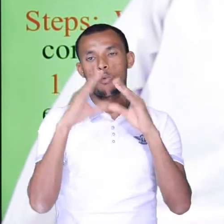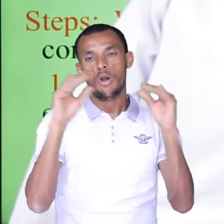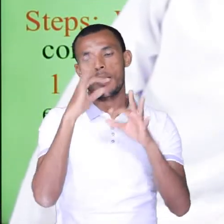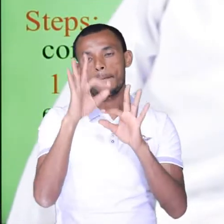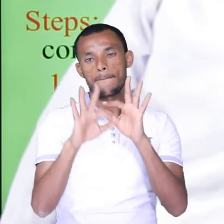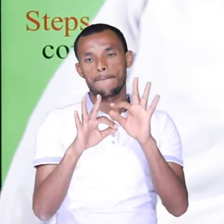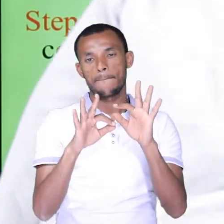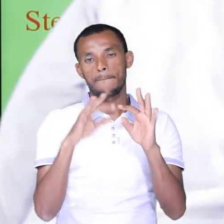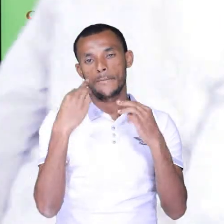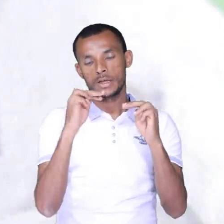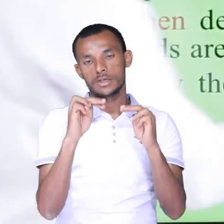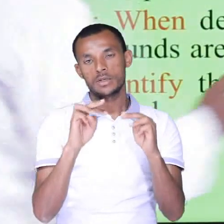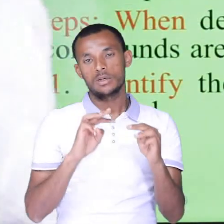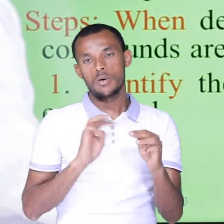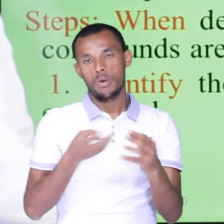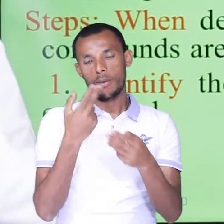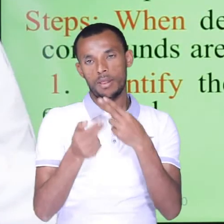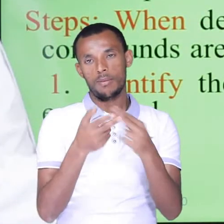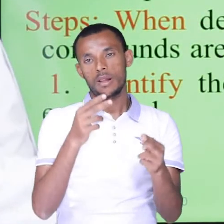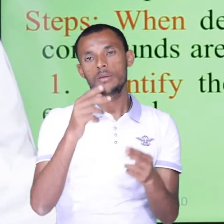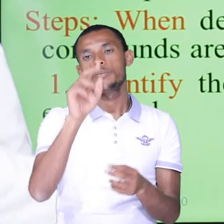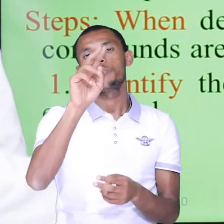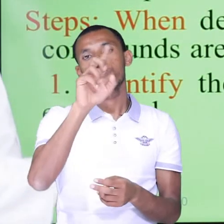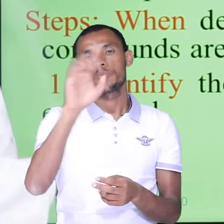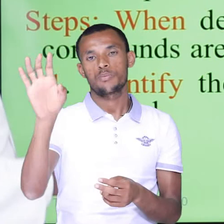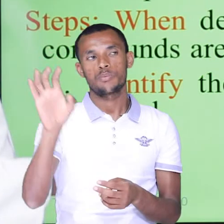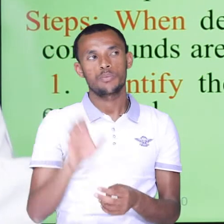can multiply with 100.